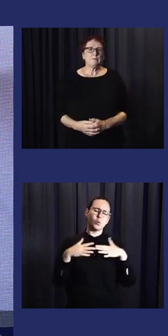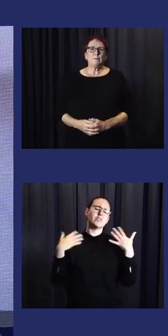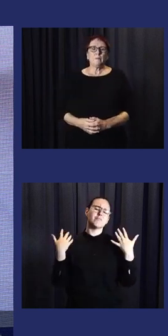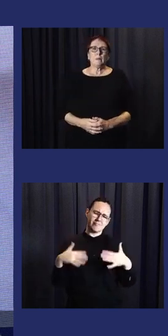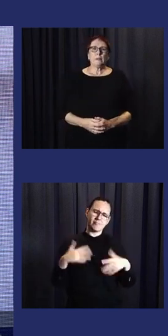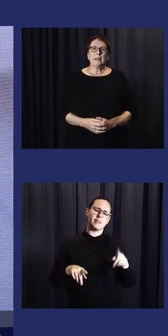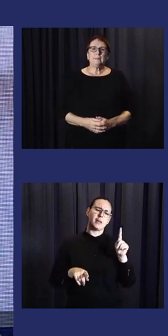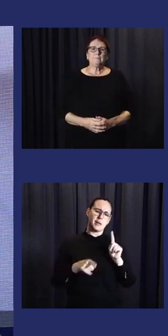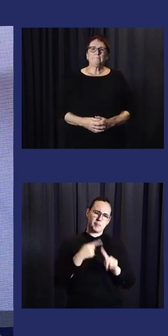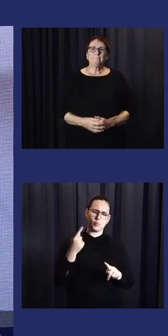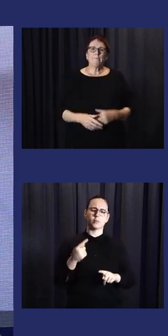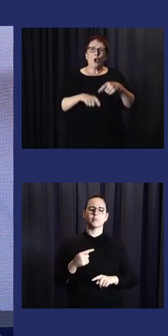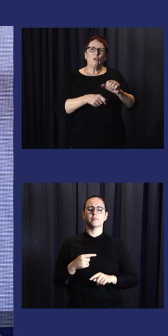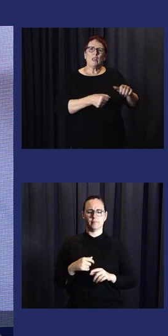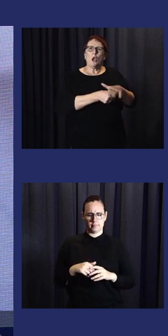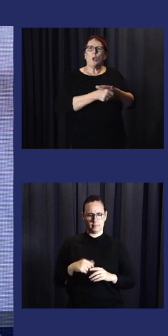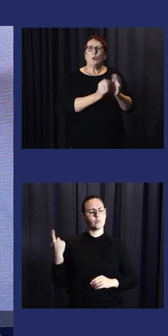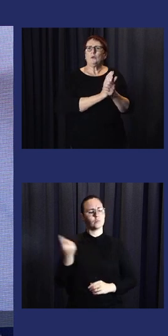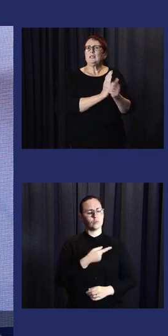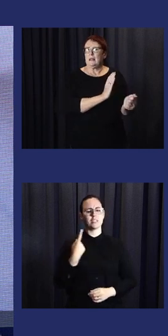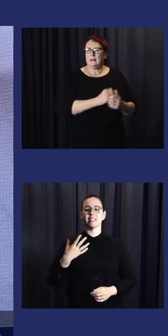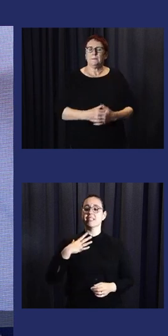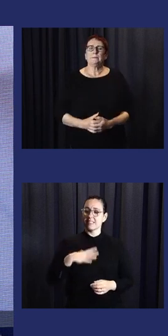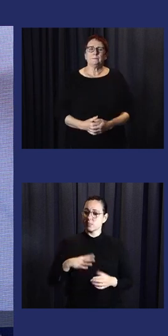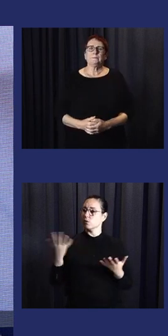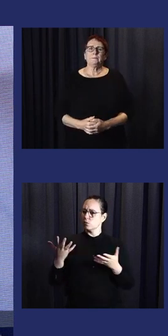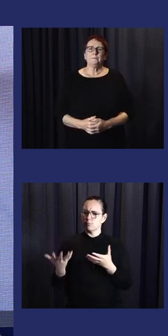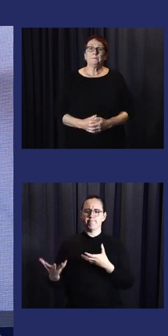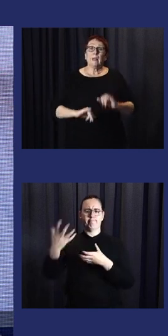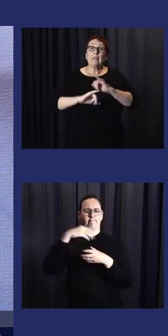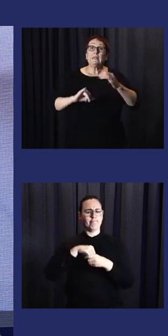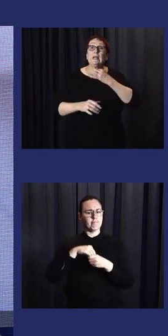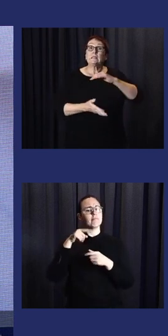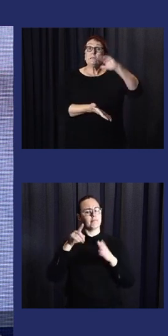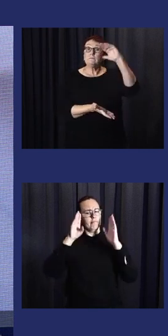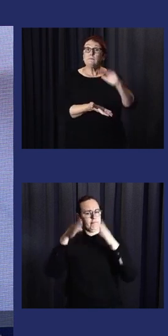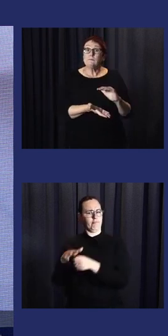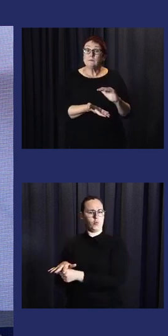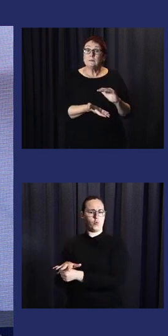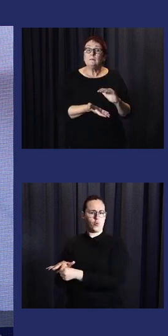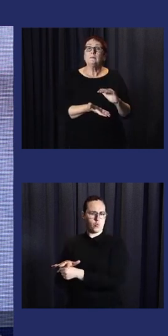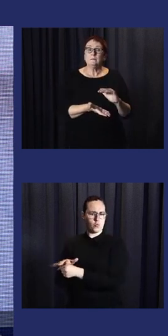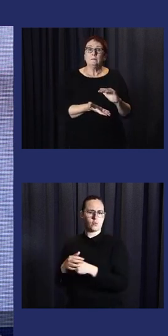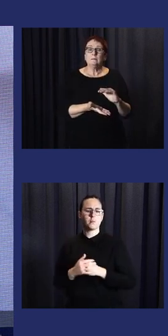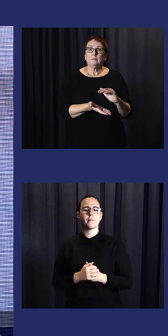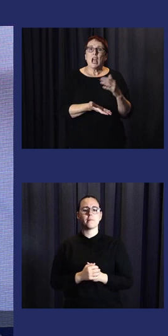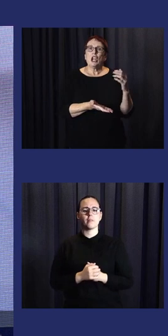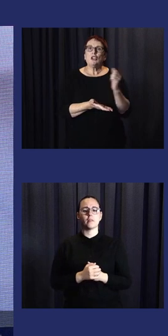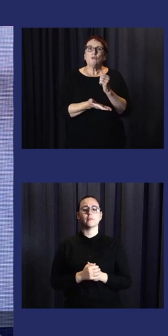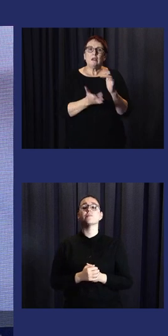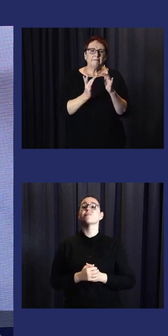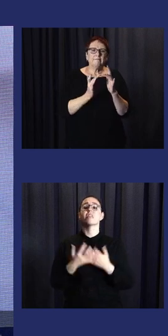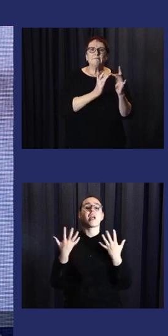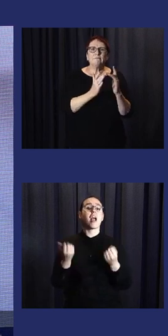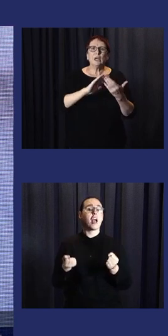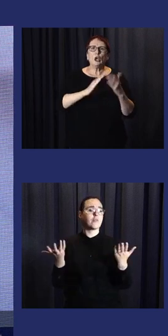local capacities. To reduce disaster risk and build resilience, there's a need to better link community-level and